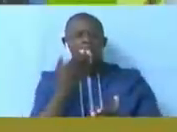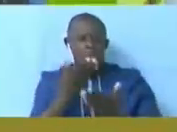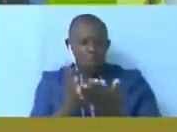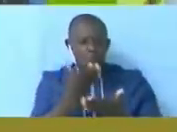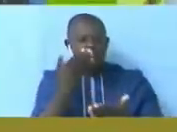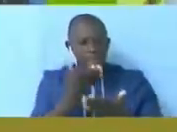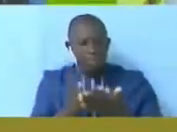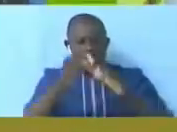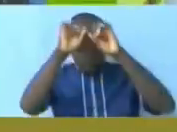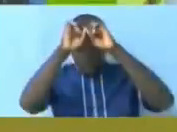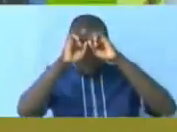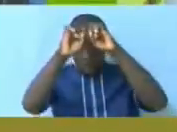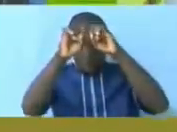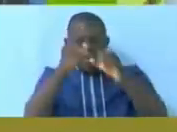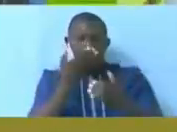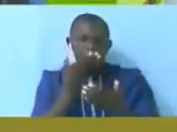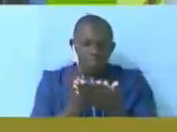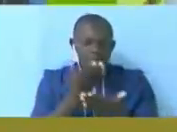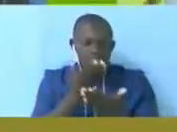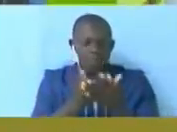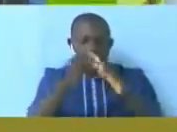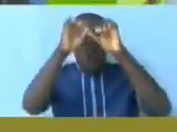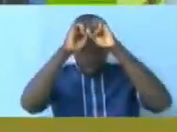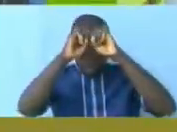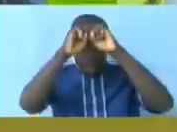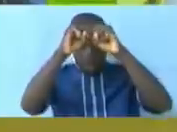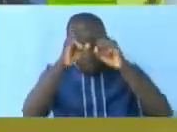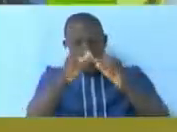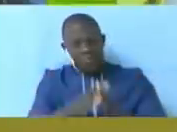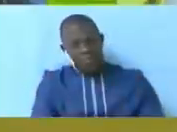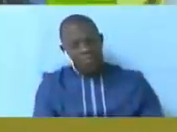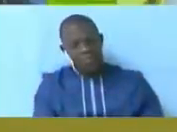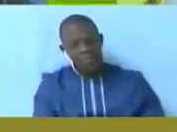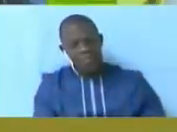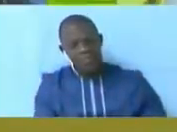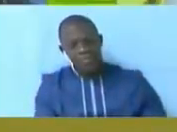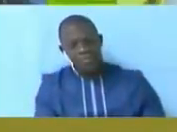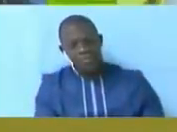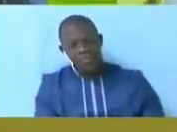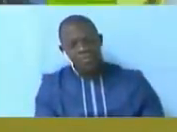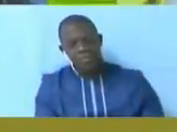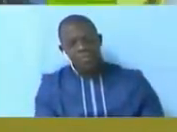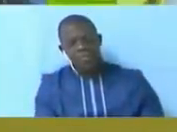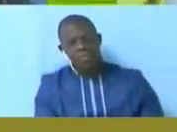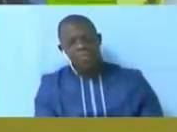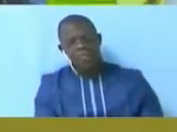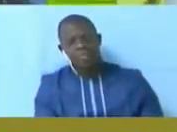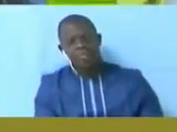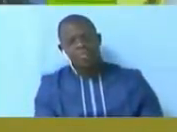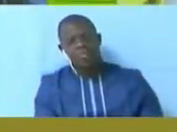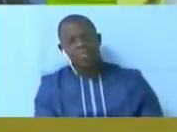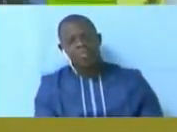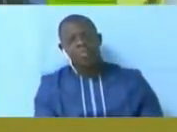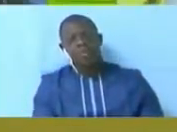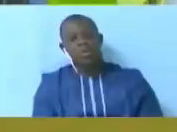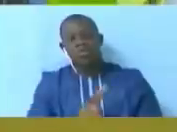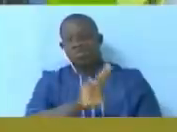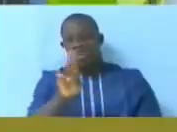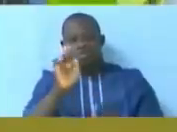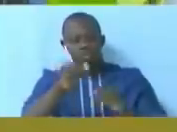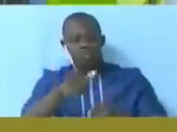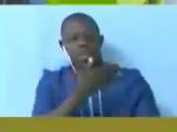I'm appealing to the government that they must not allow an air of impunity over